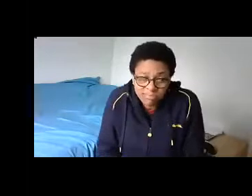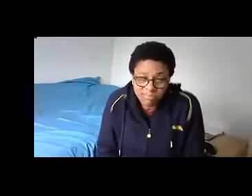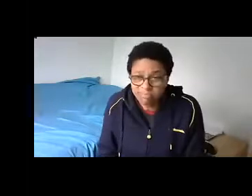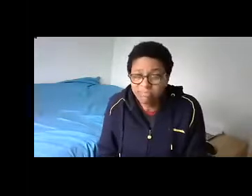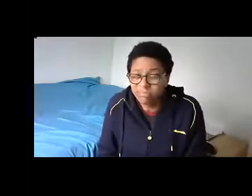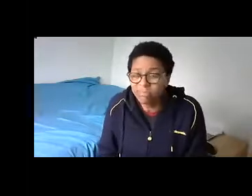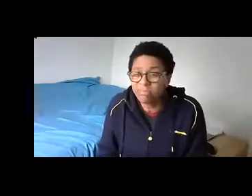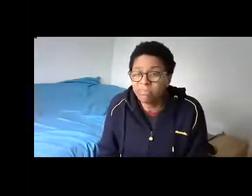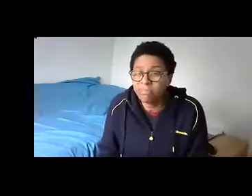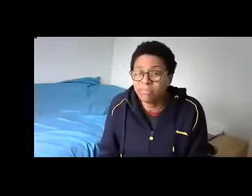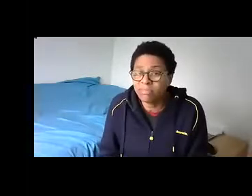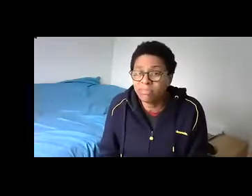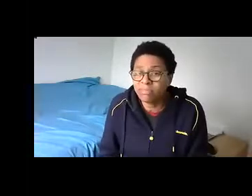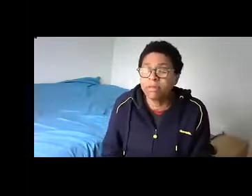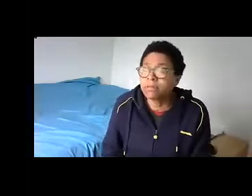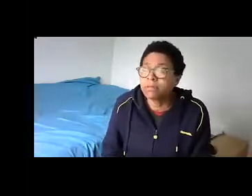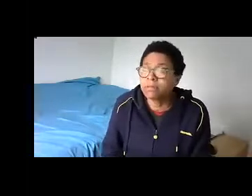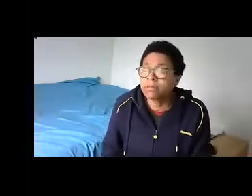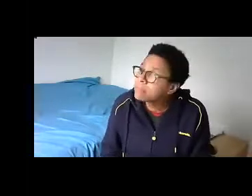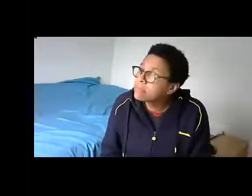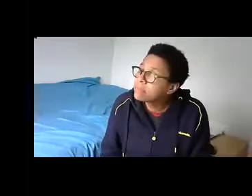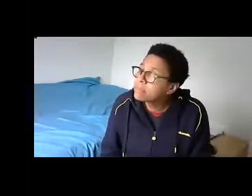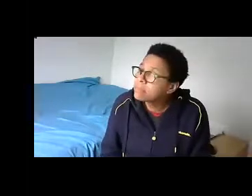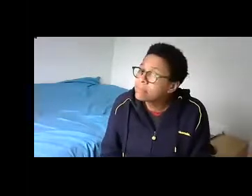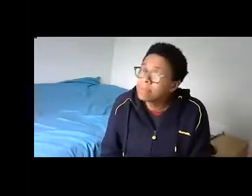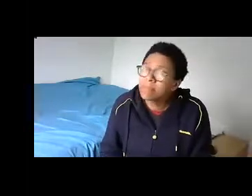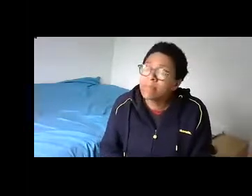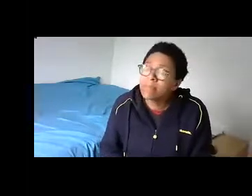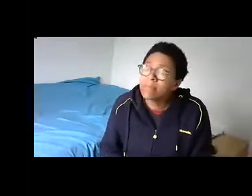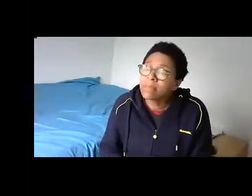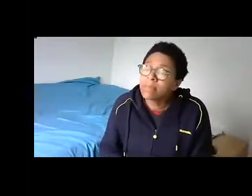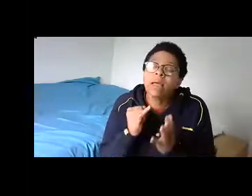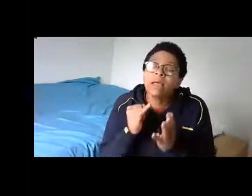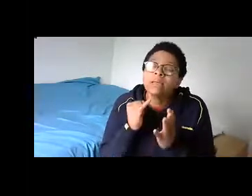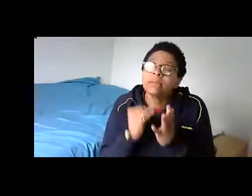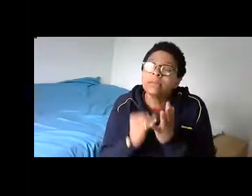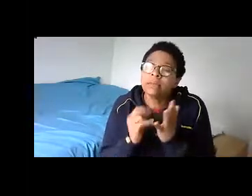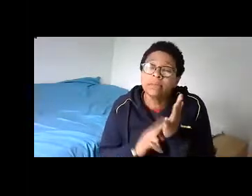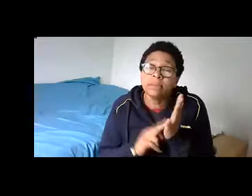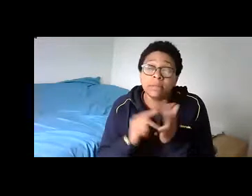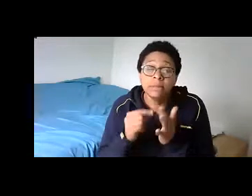the council housing. I wonder, I don't know, Charlotte, what is it?